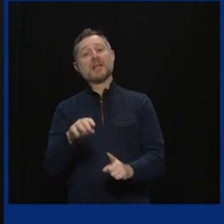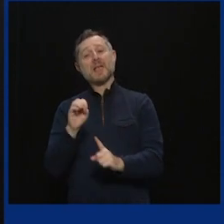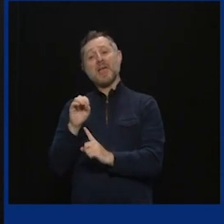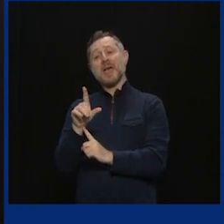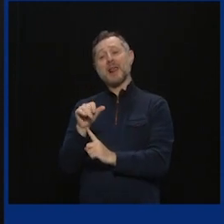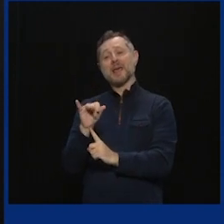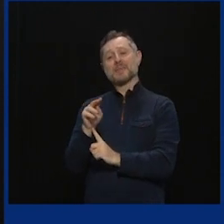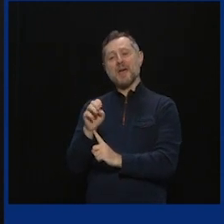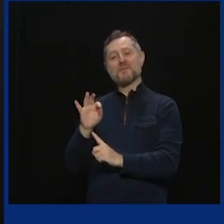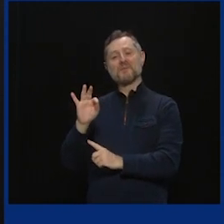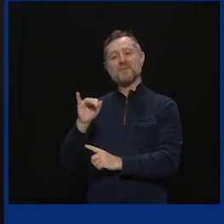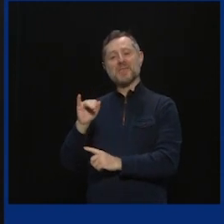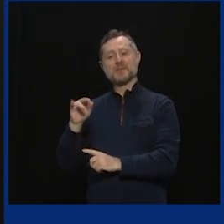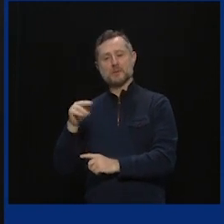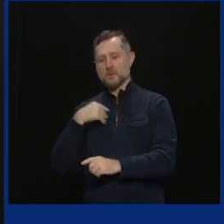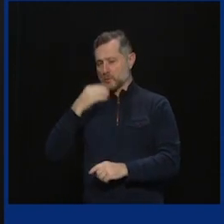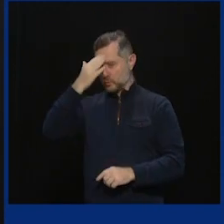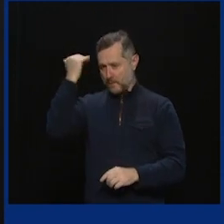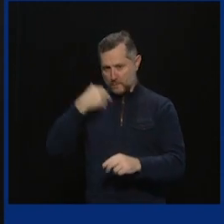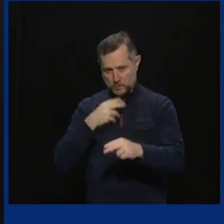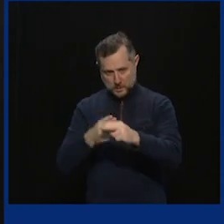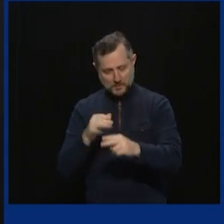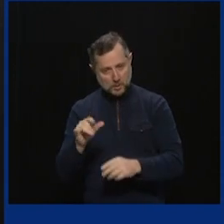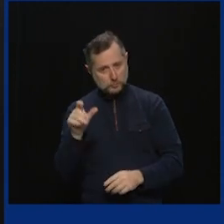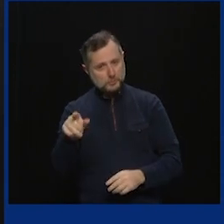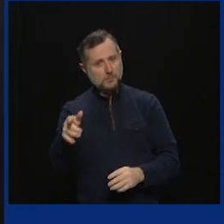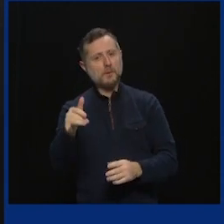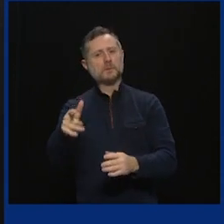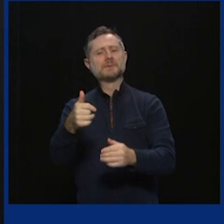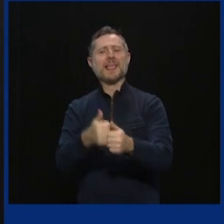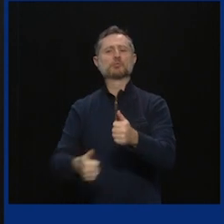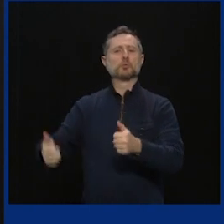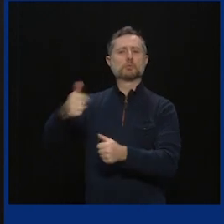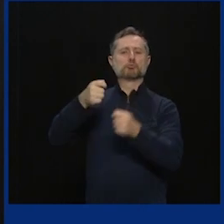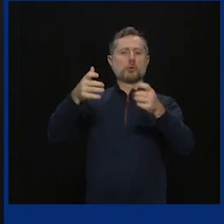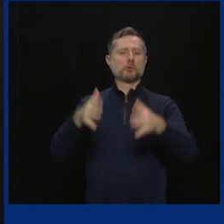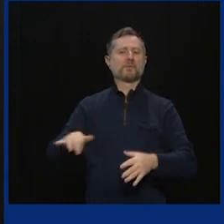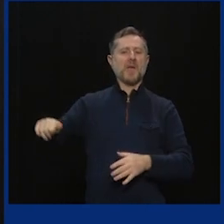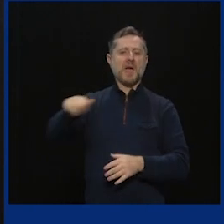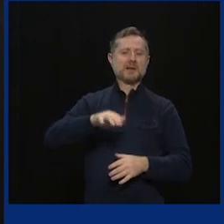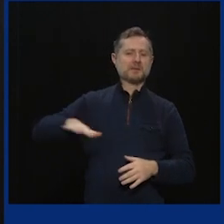are you out there? Where are you? Make sure you get to know Elaine Fan as well.